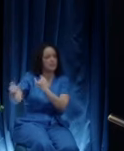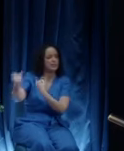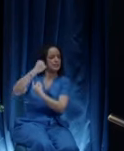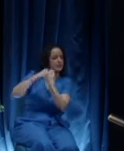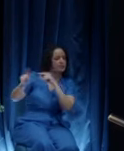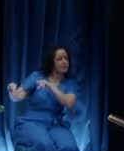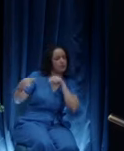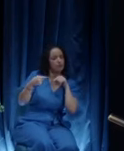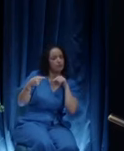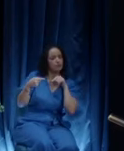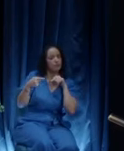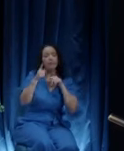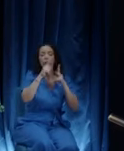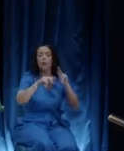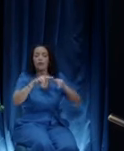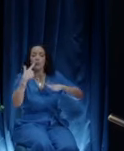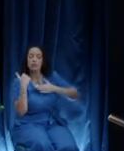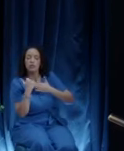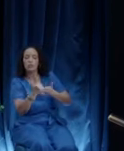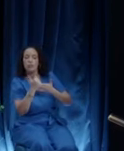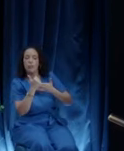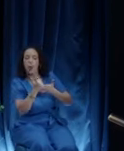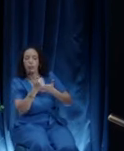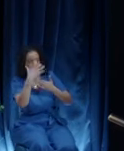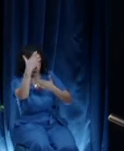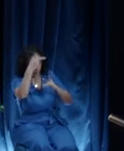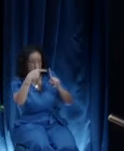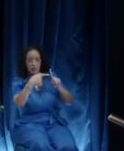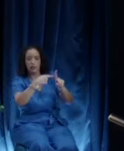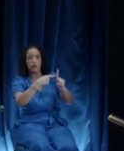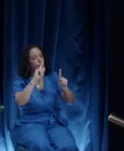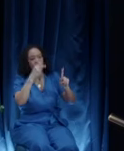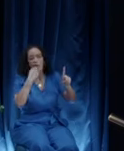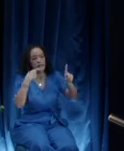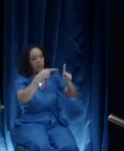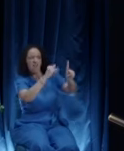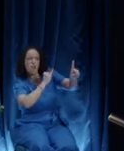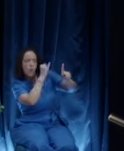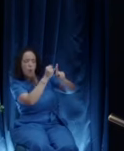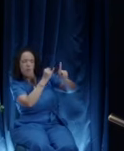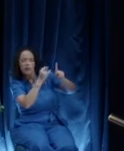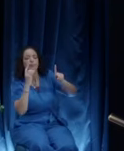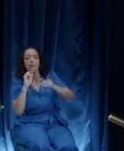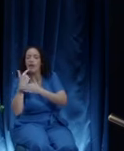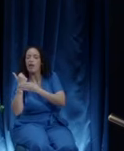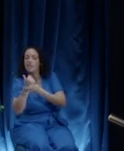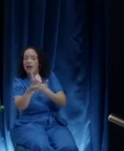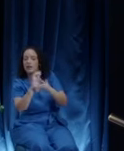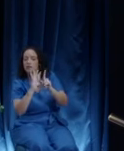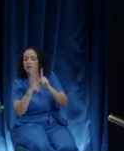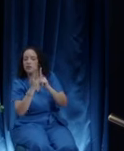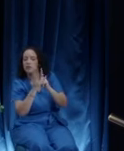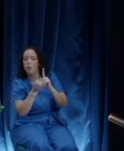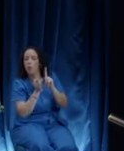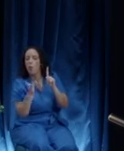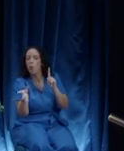monarch, you wouldn't say, oh, the monarch's been terrible. It's, oh, their advisors have been awful, so we've got to get rid of all of them, and we might get rid of the monarch as